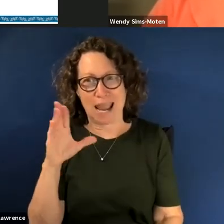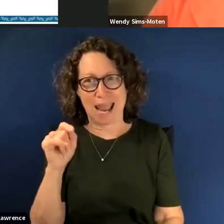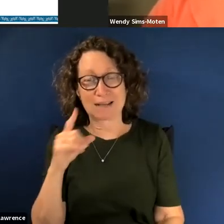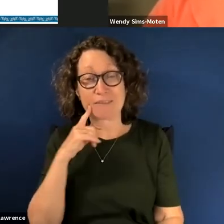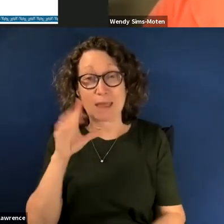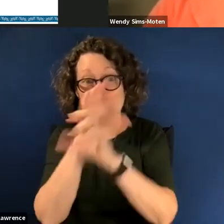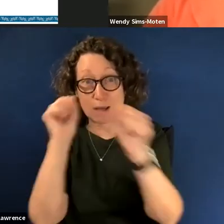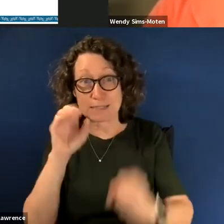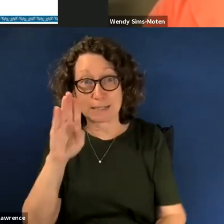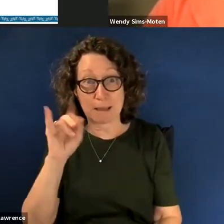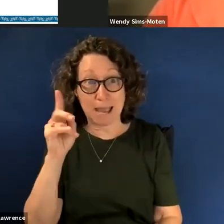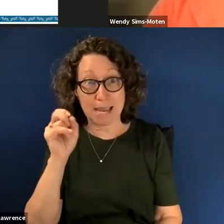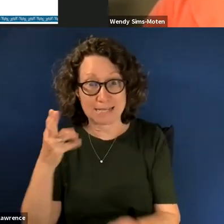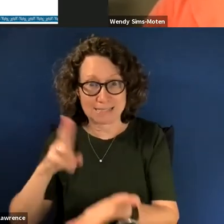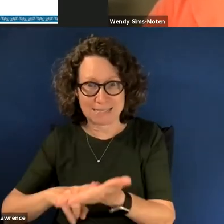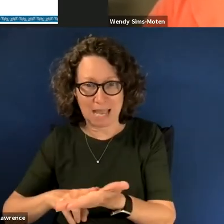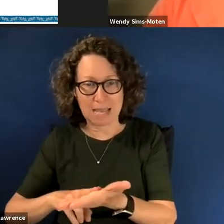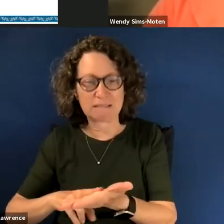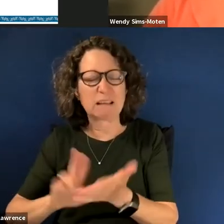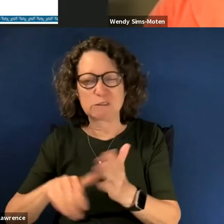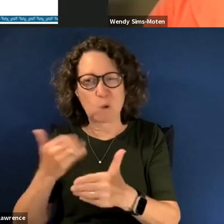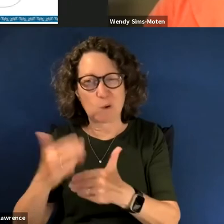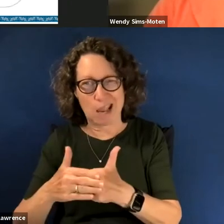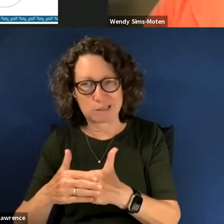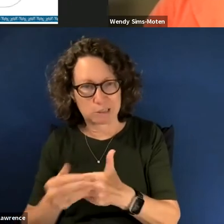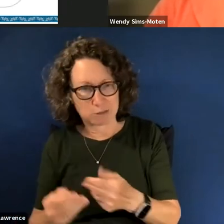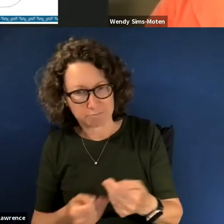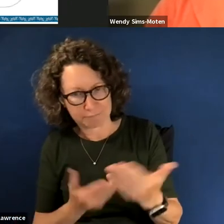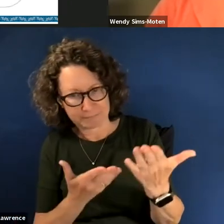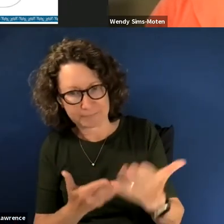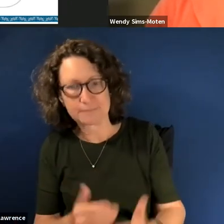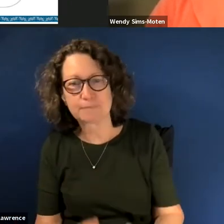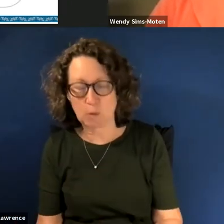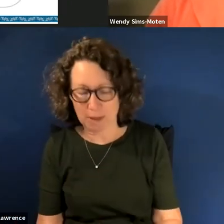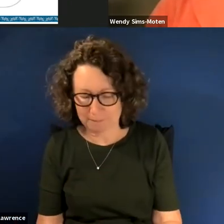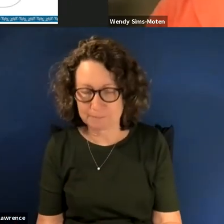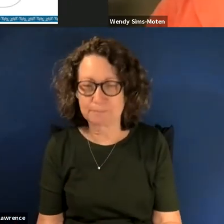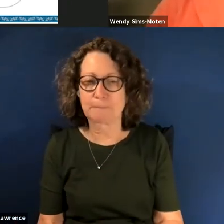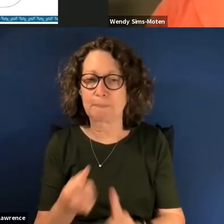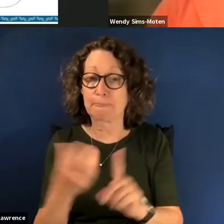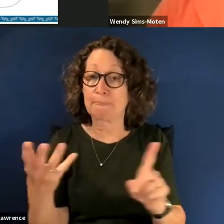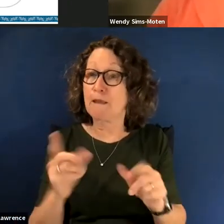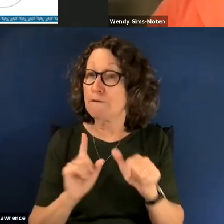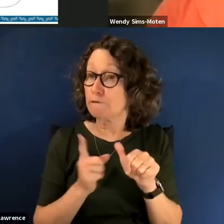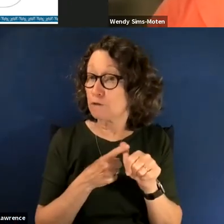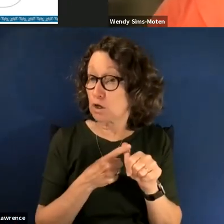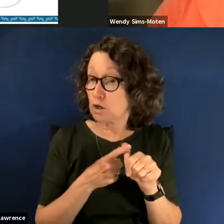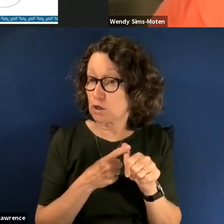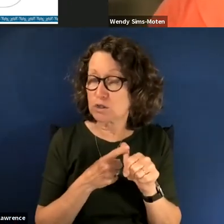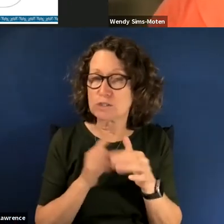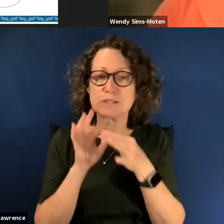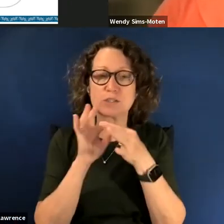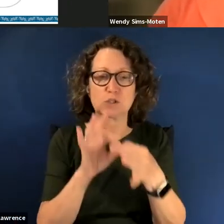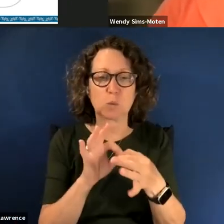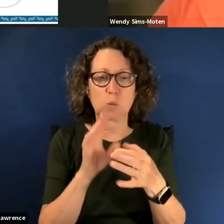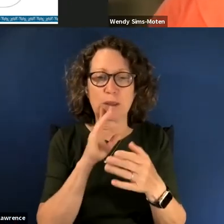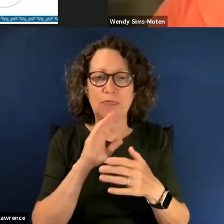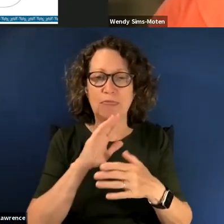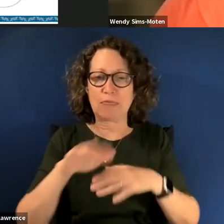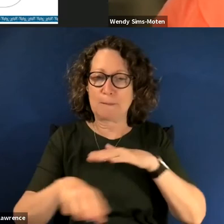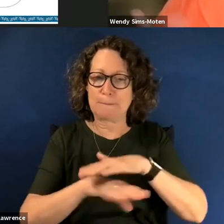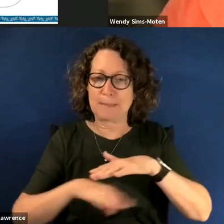signed. So let's just go to the next slide, please. Thank you. So the first one has to do with the base